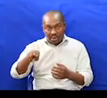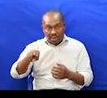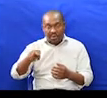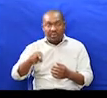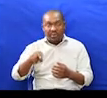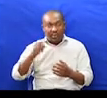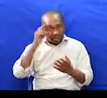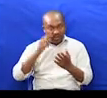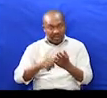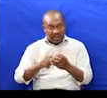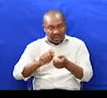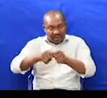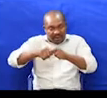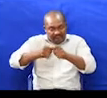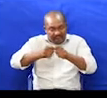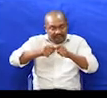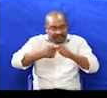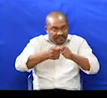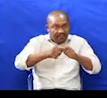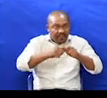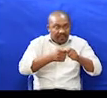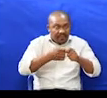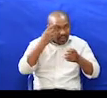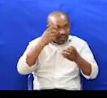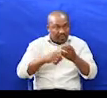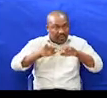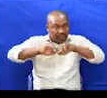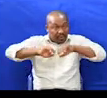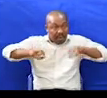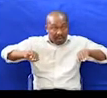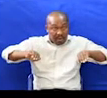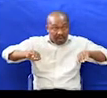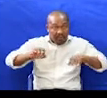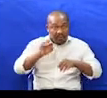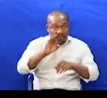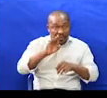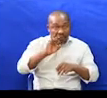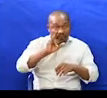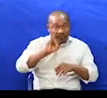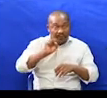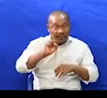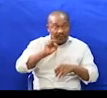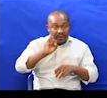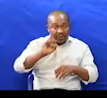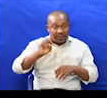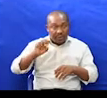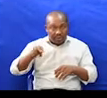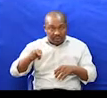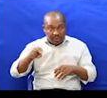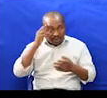about fission, fission means separate. Means separate. Splitting